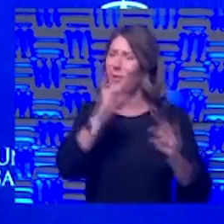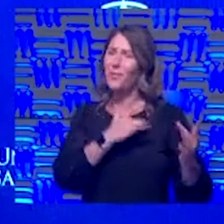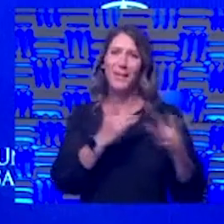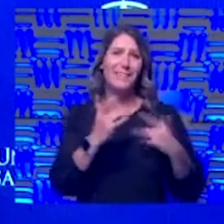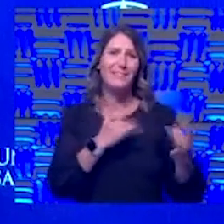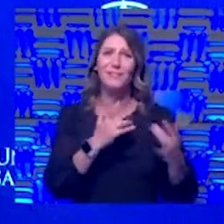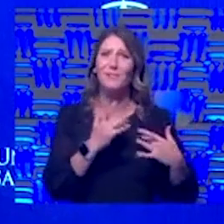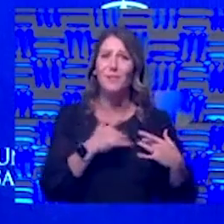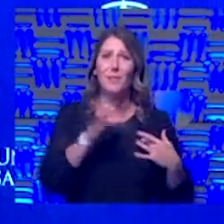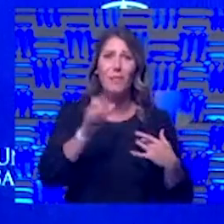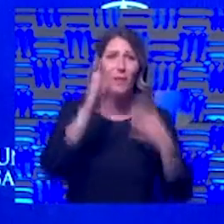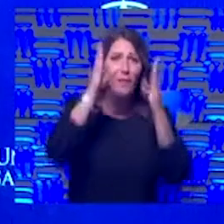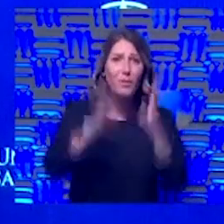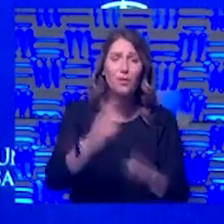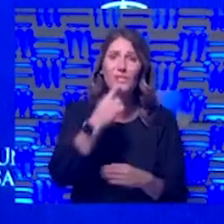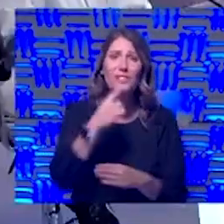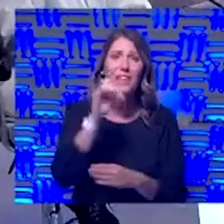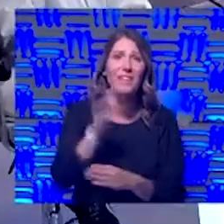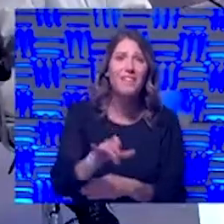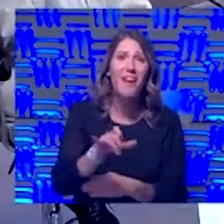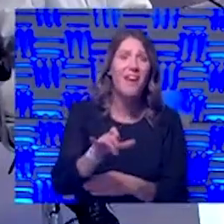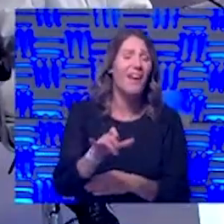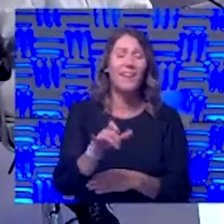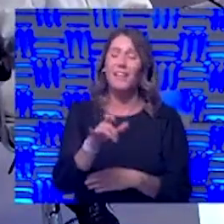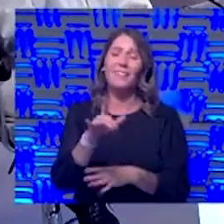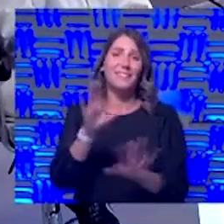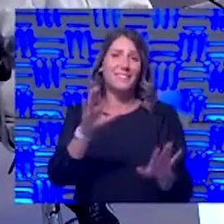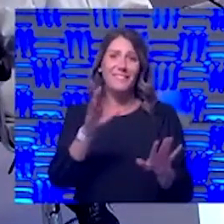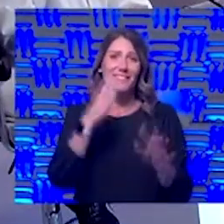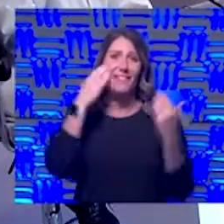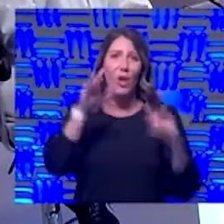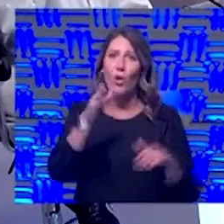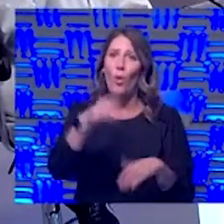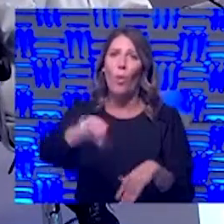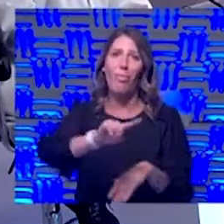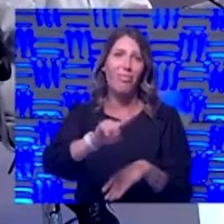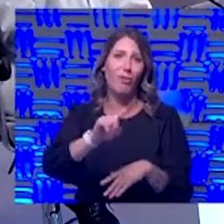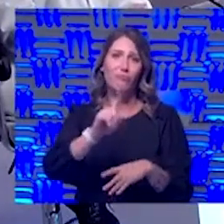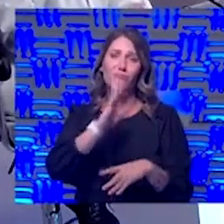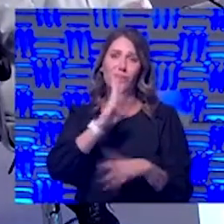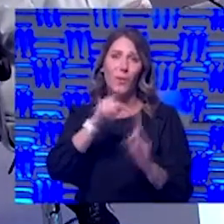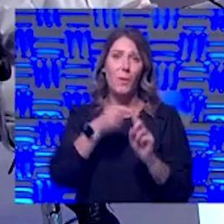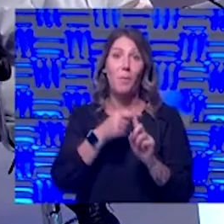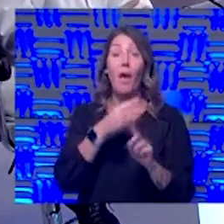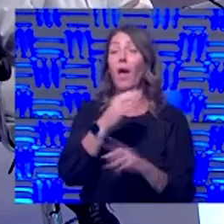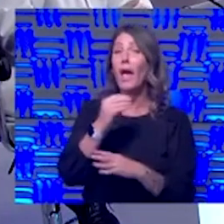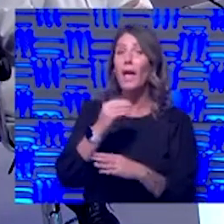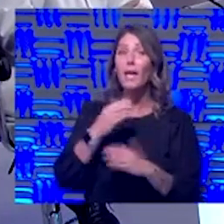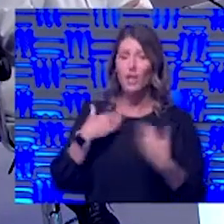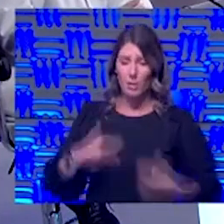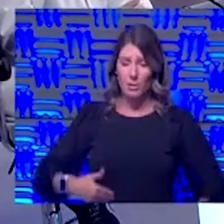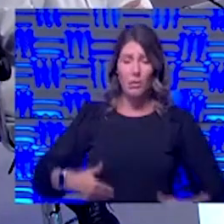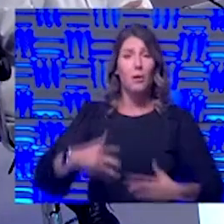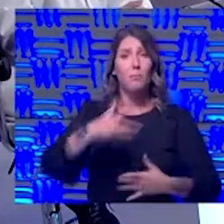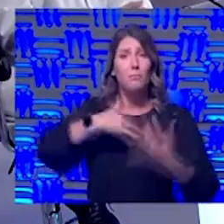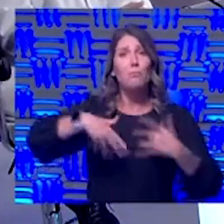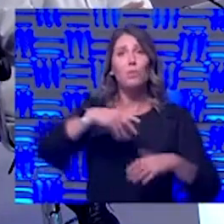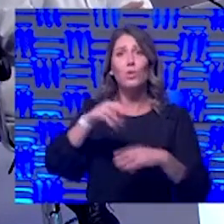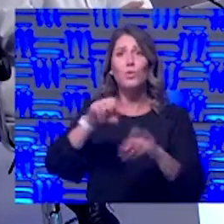not understand what they were saying and did not and know what they were talking about. And Dana, the immune system, absolutely. That's also absurd. For the same reasons you very beautifully pointed